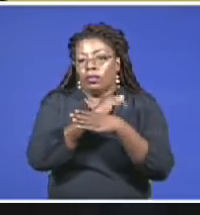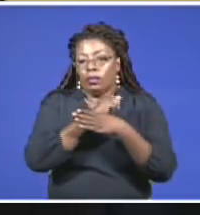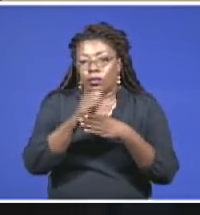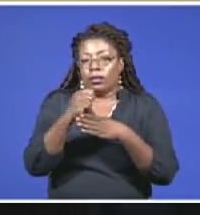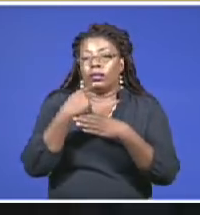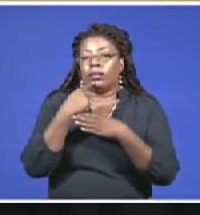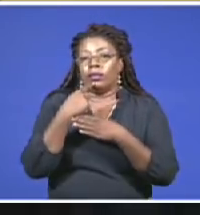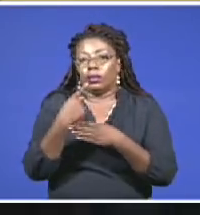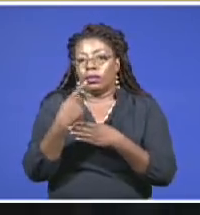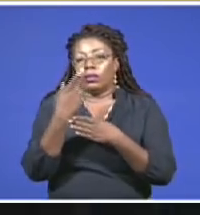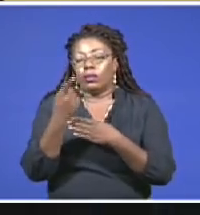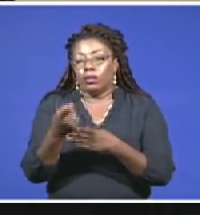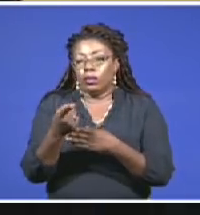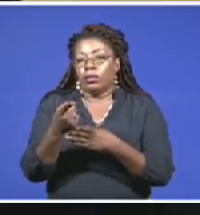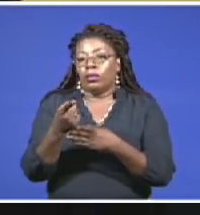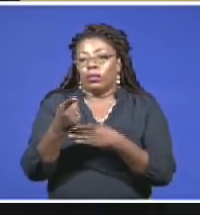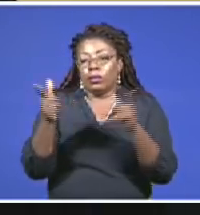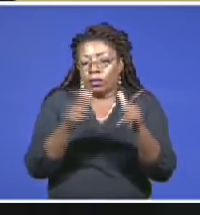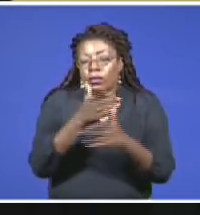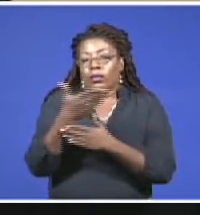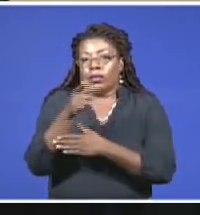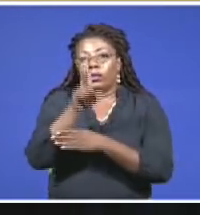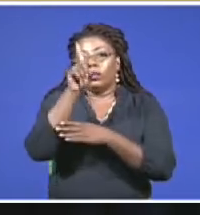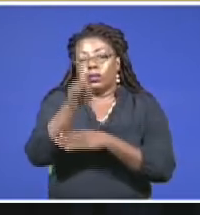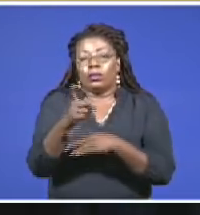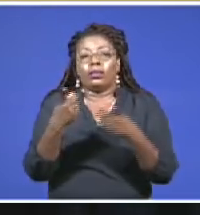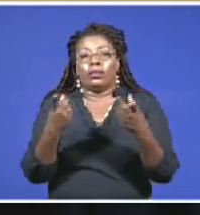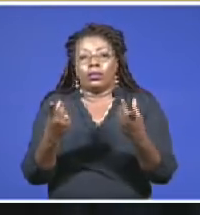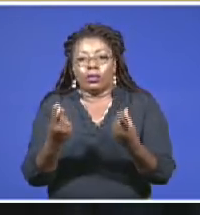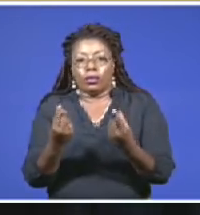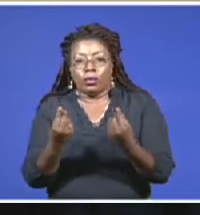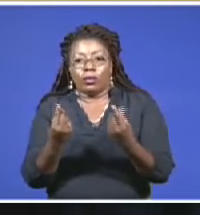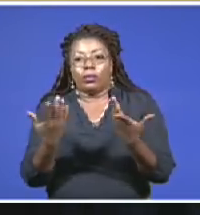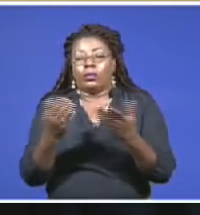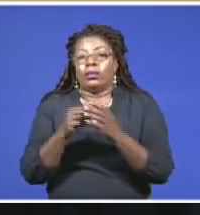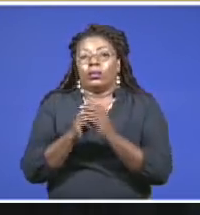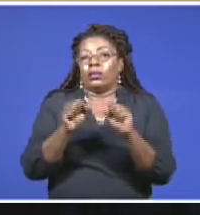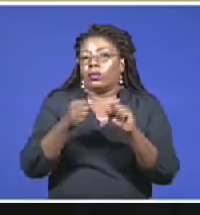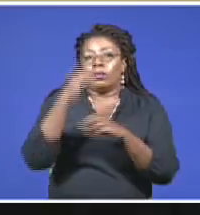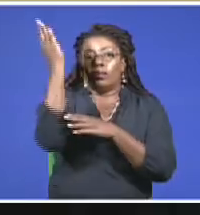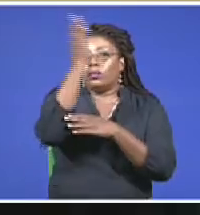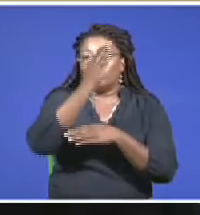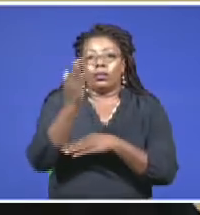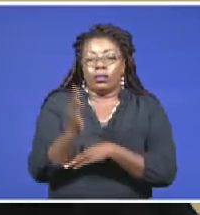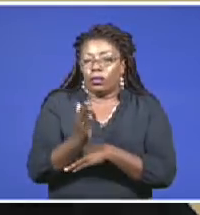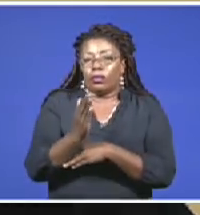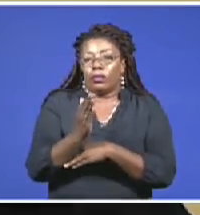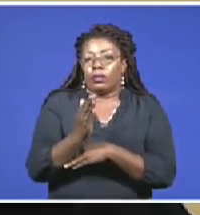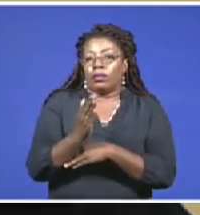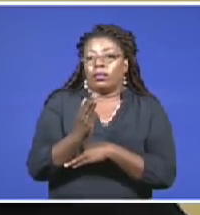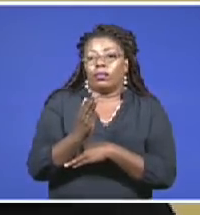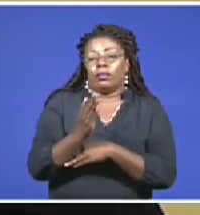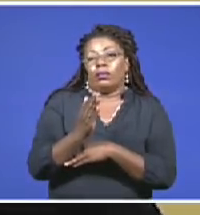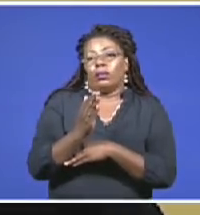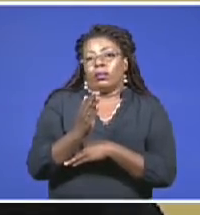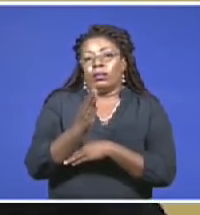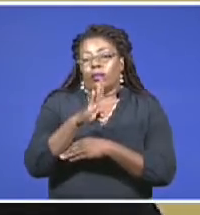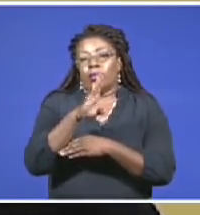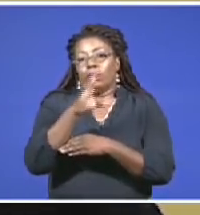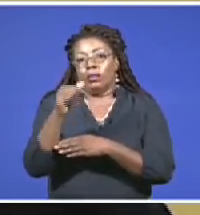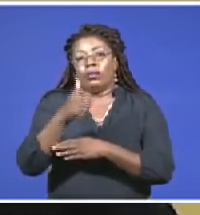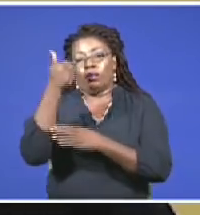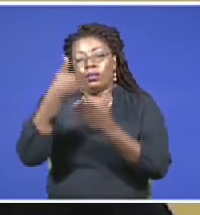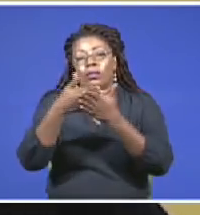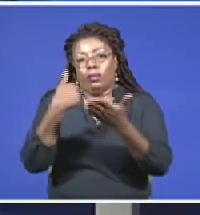tells you all the smaller things that you need to do. So, you know, even if you've never officiated, come out and it's going to be very informative.